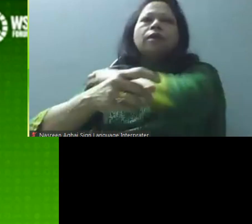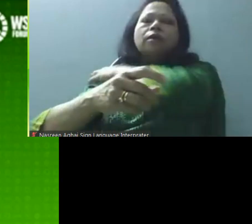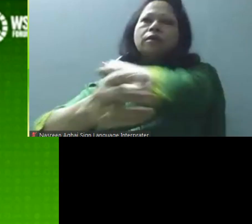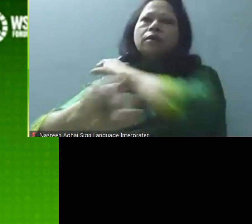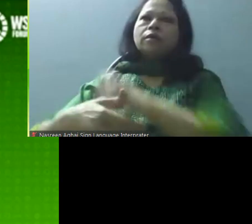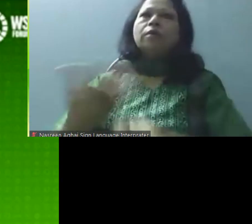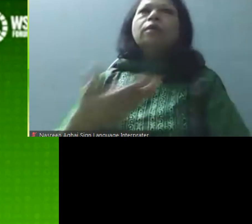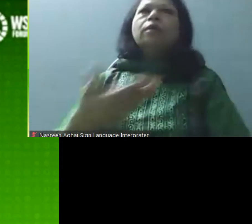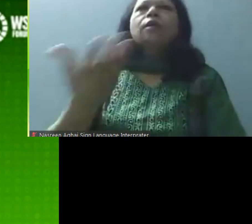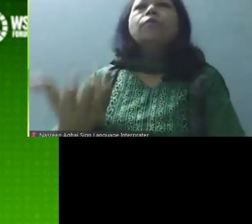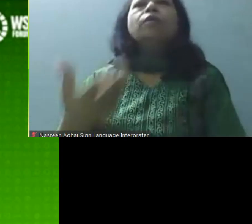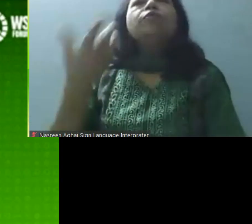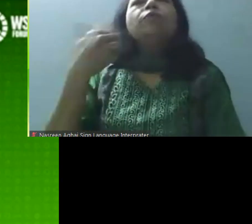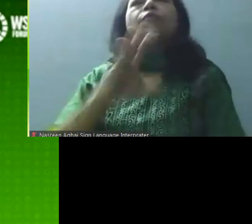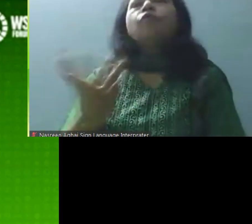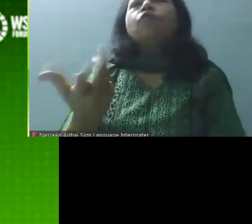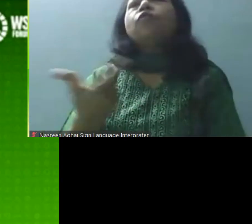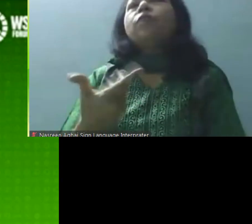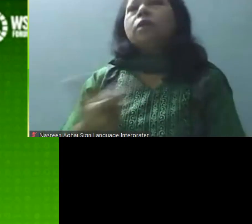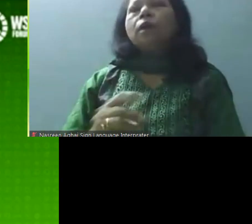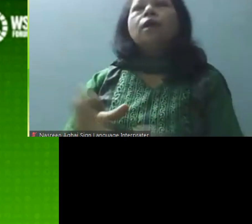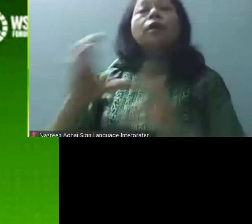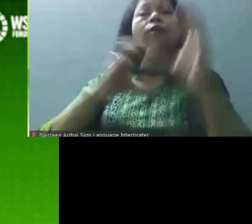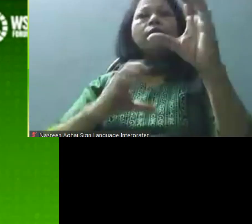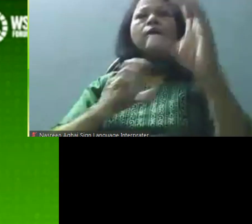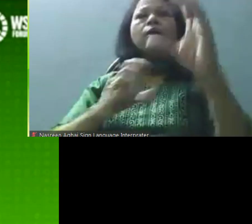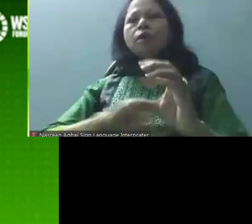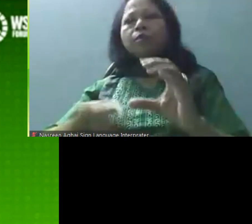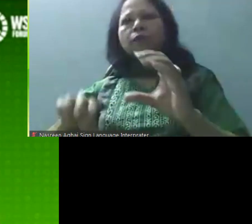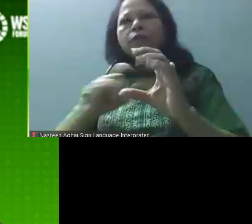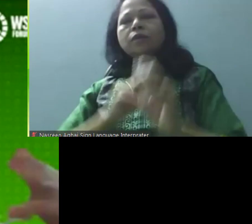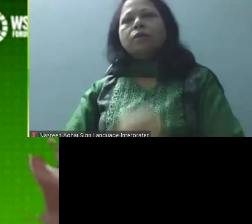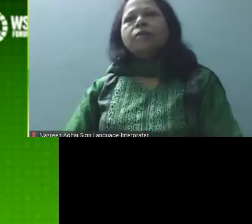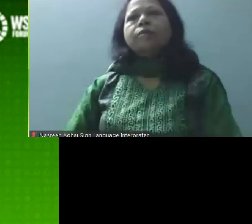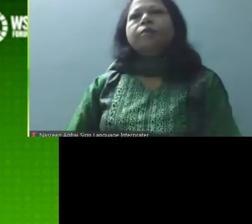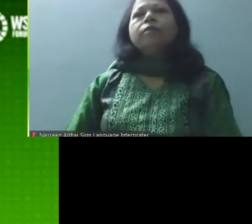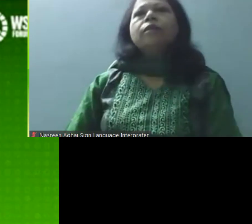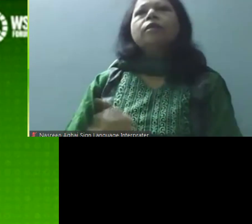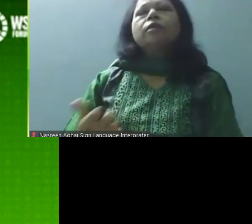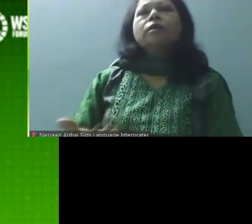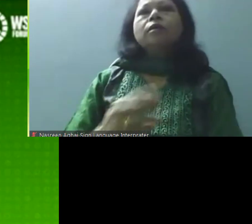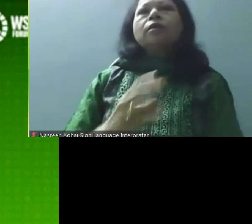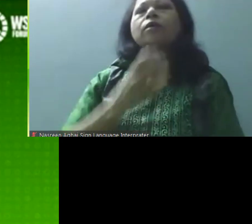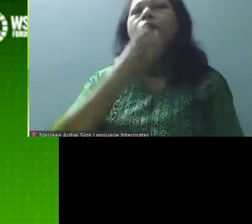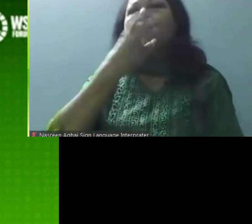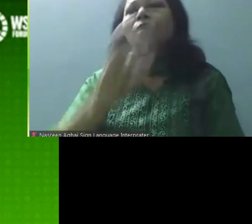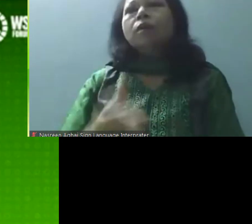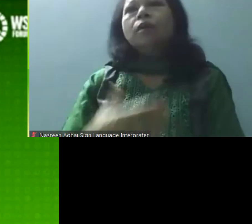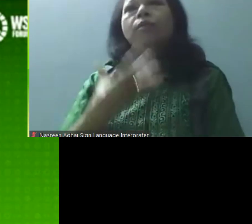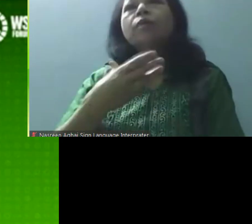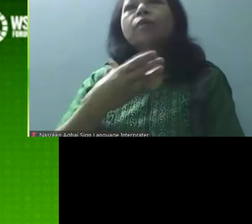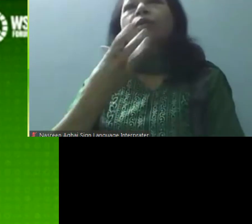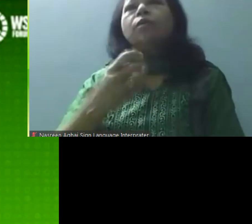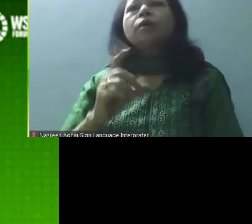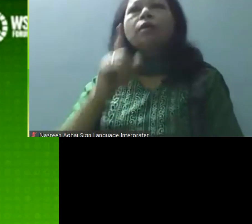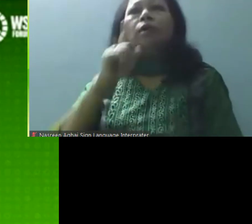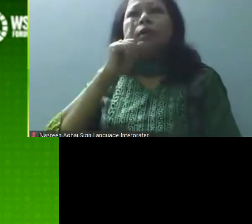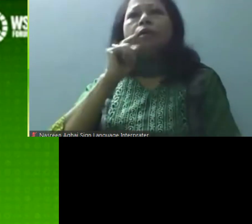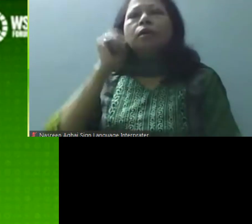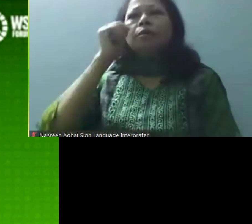achieve anything that you could do with your computer, and to speak with the people in the room with